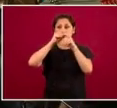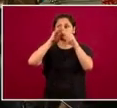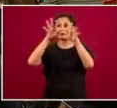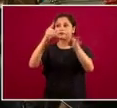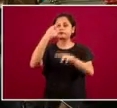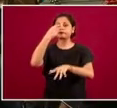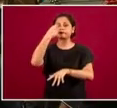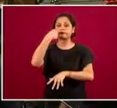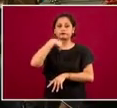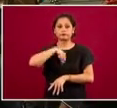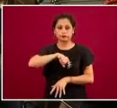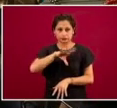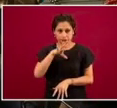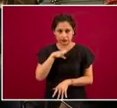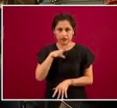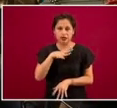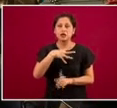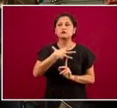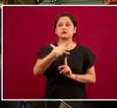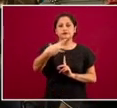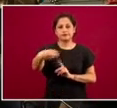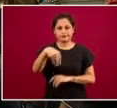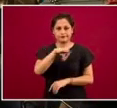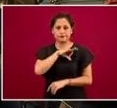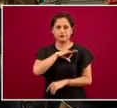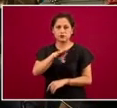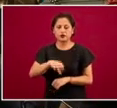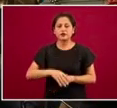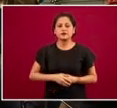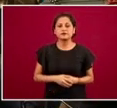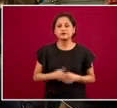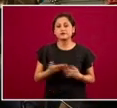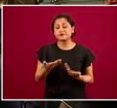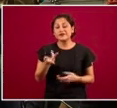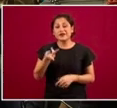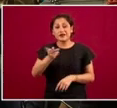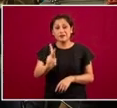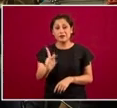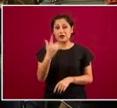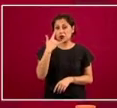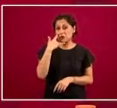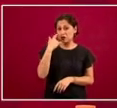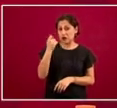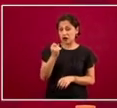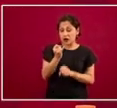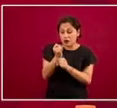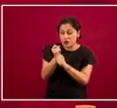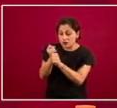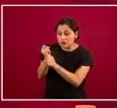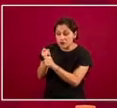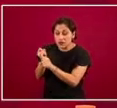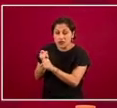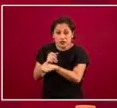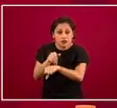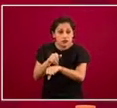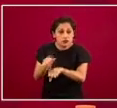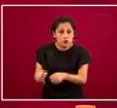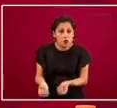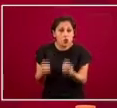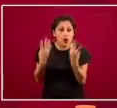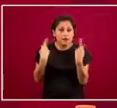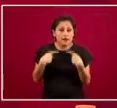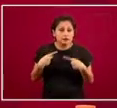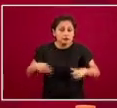are infected with the virus. So both scenarios are possible. What we don't know so